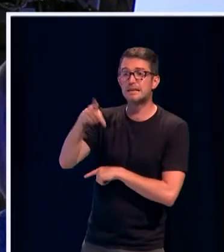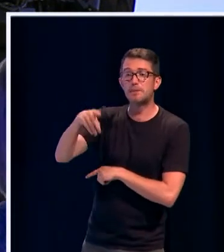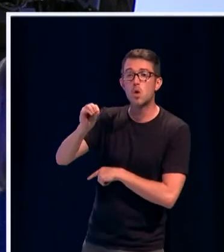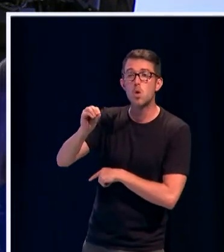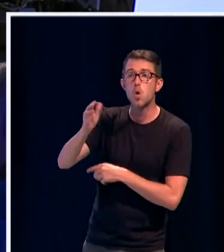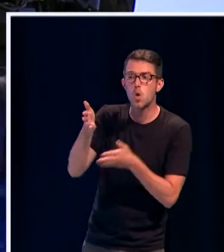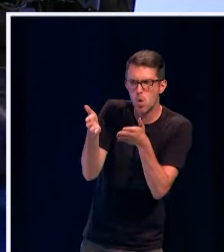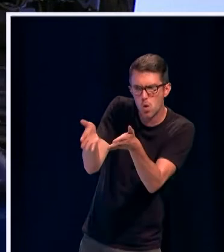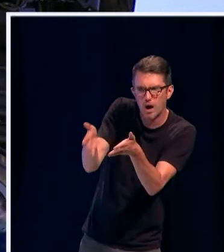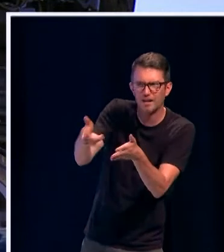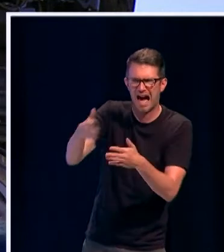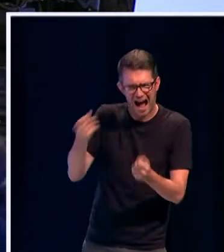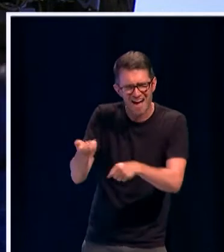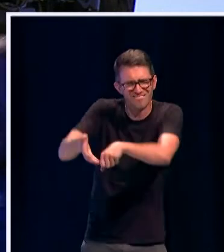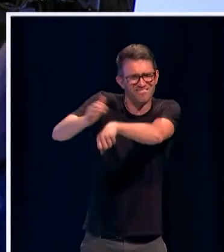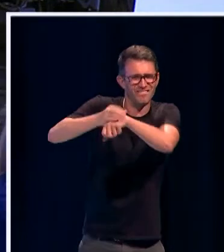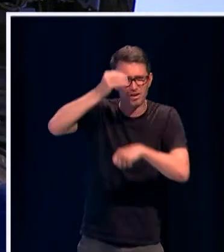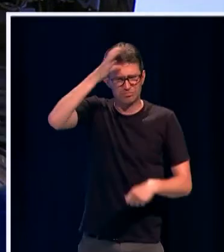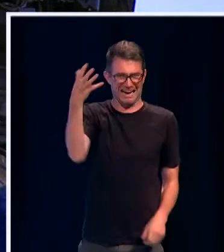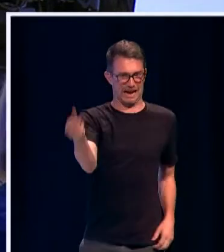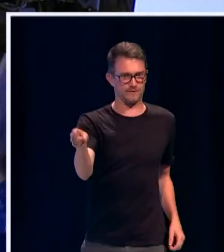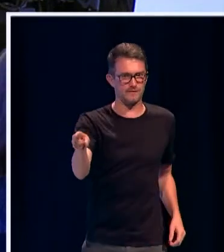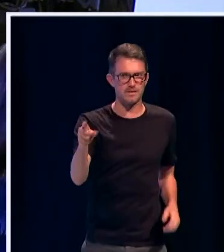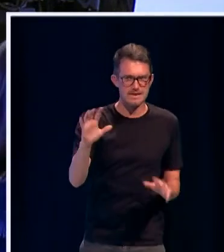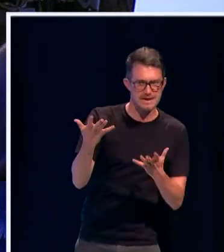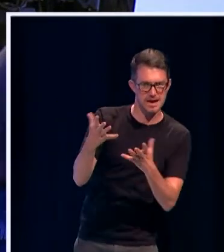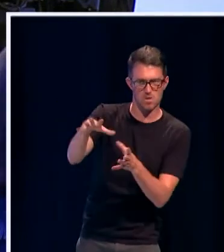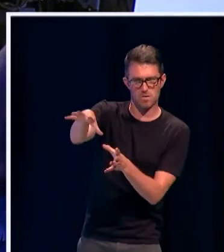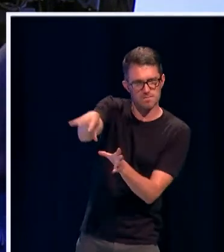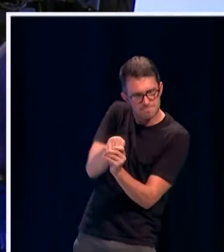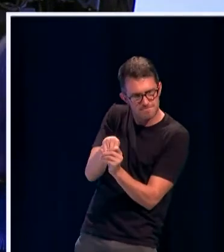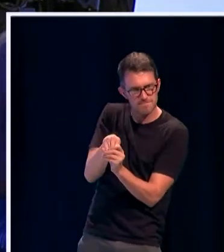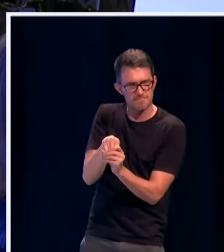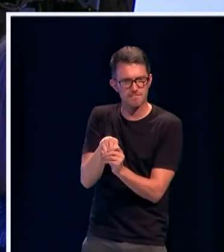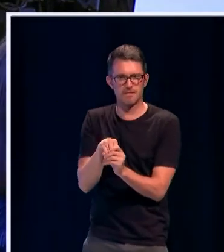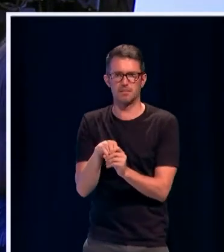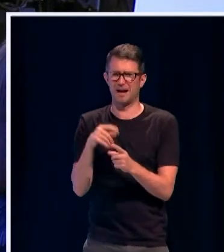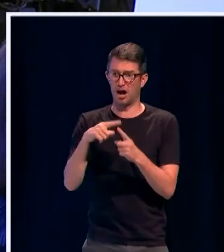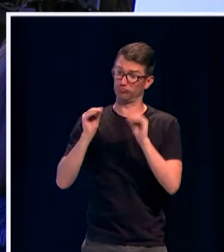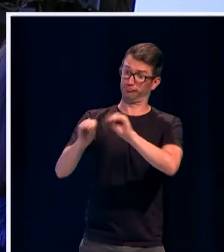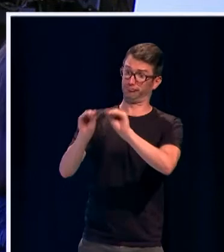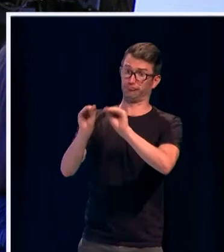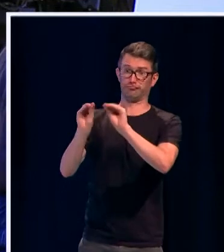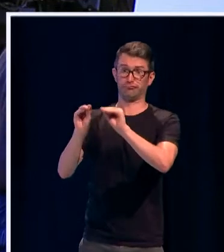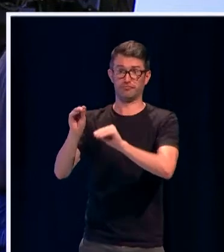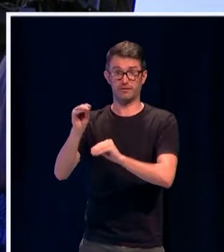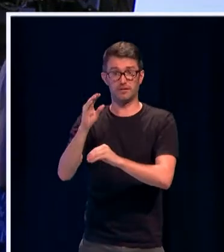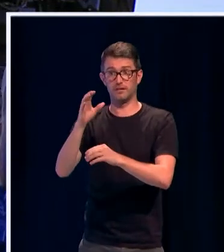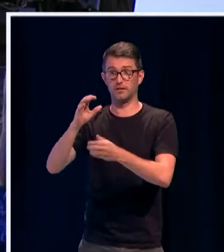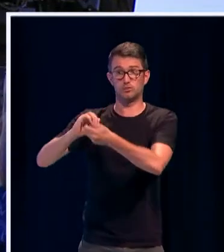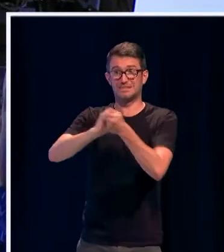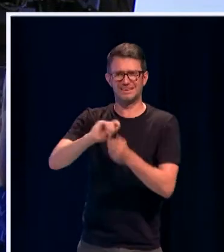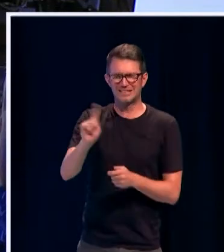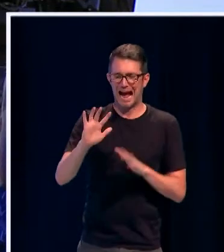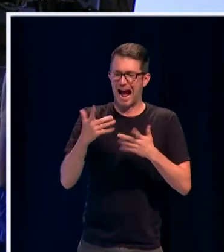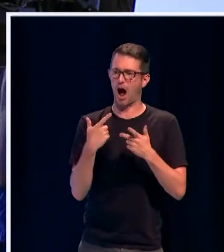development. And so, yes, bottom line, it is more than just training. It's about meaningful engagement. And do you have developed a